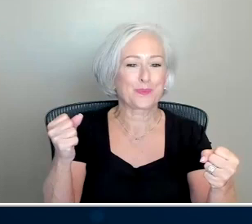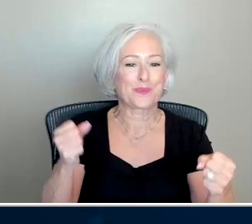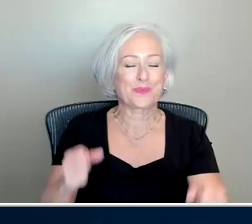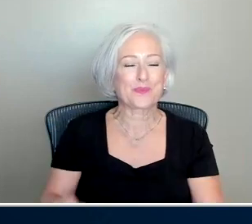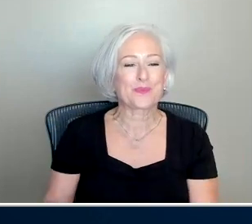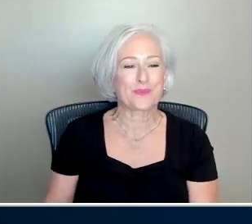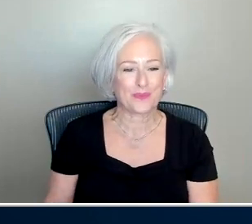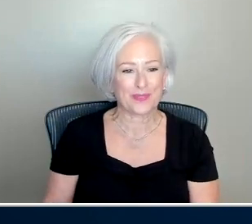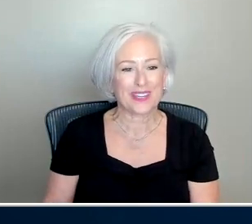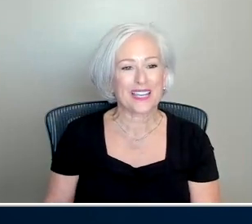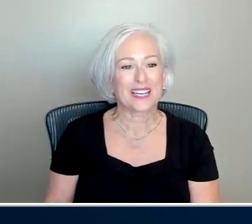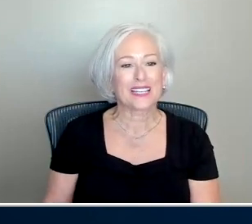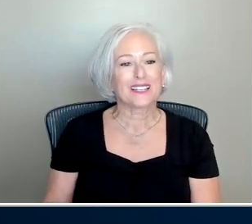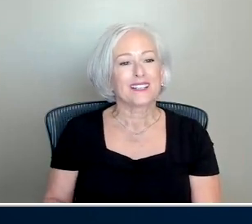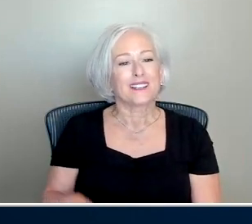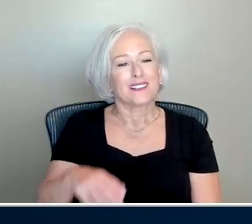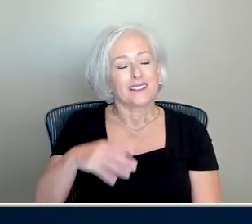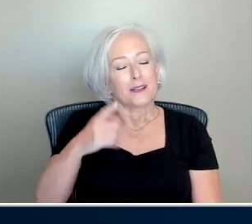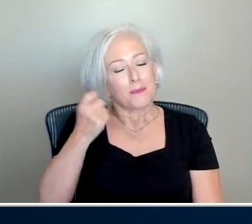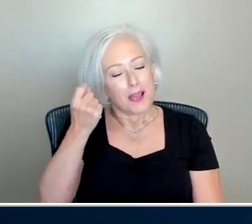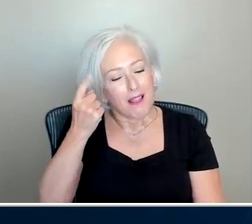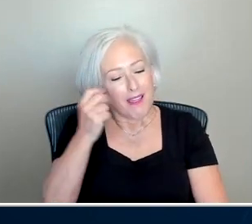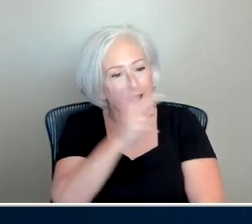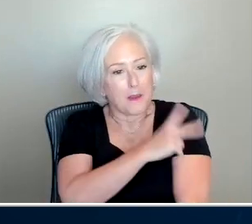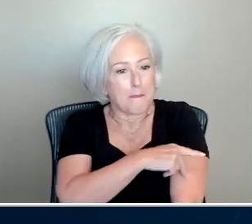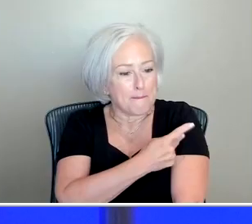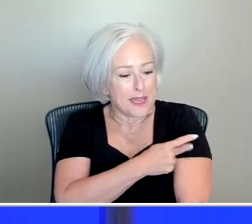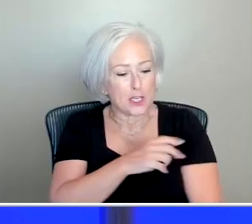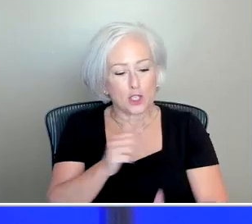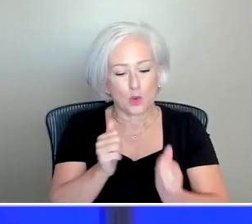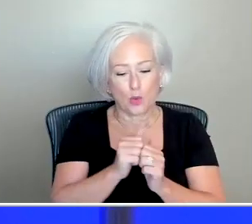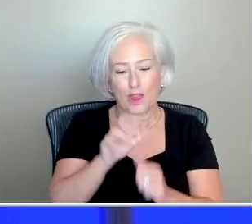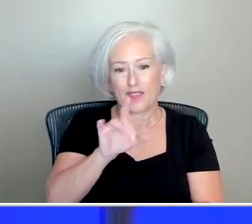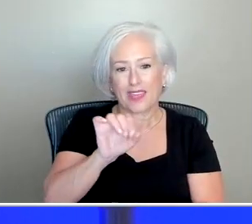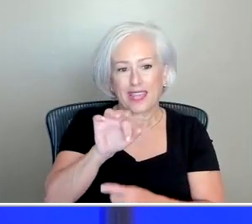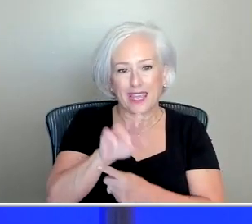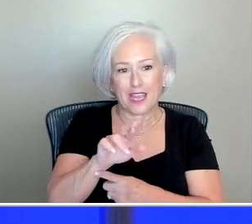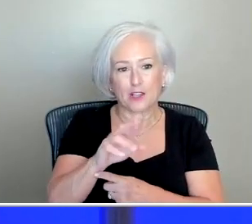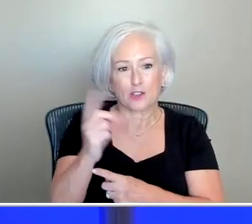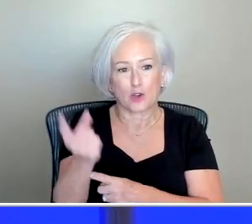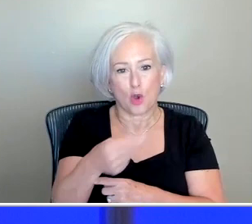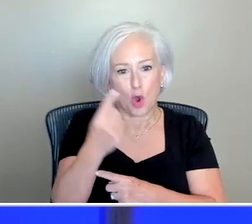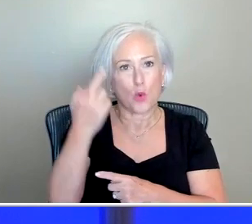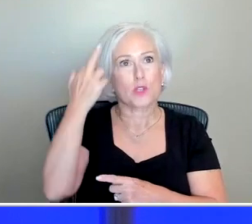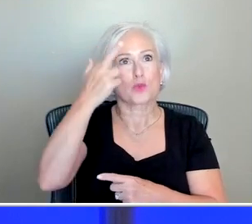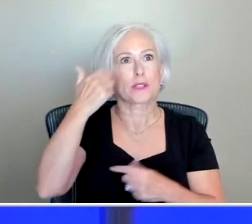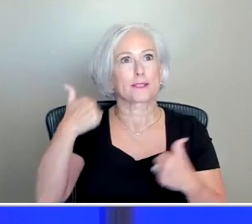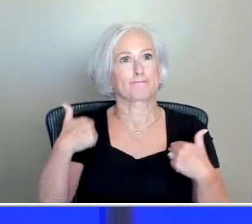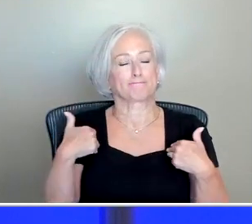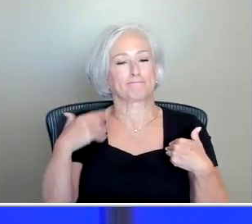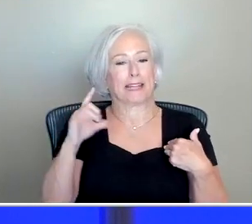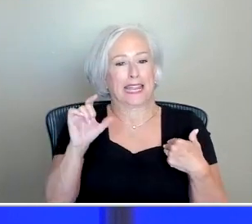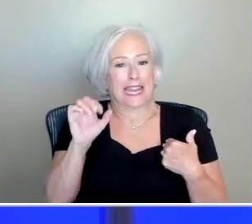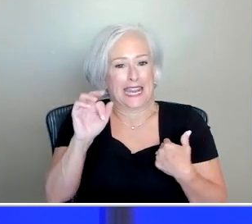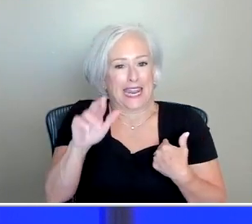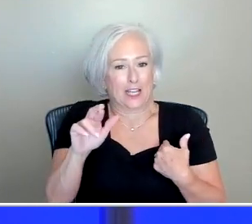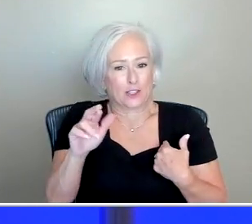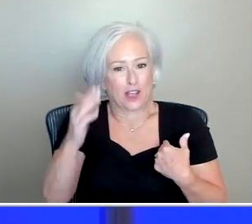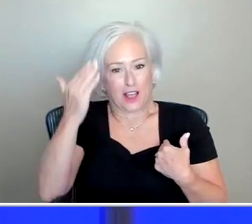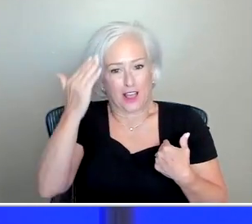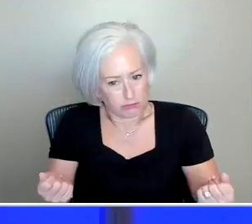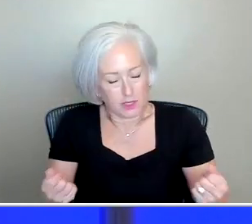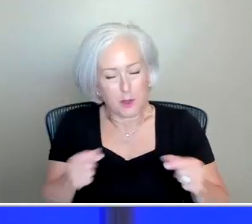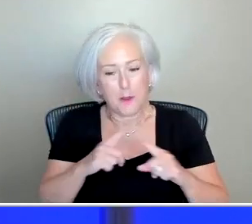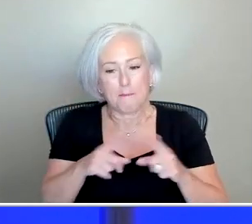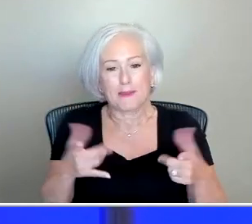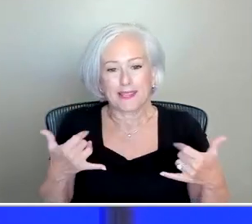patients with cancers tend to always realize they had a cancer. Even if they know in their hearts they're cured, it's something that still lives